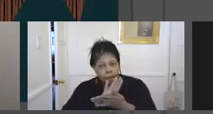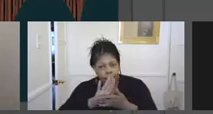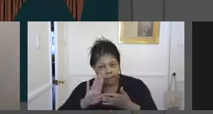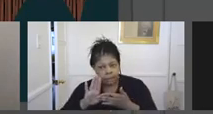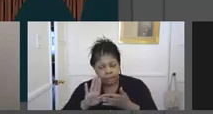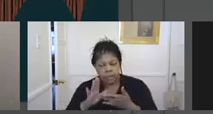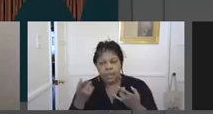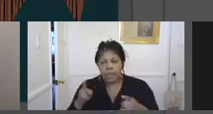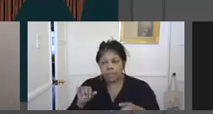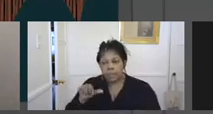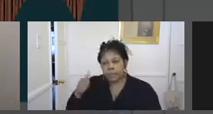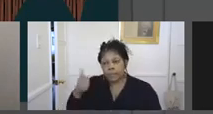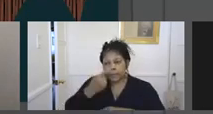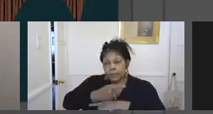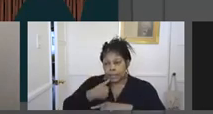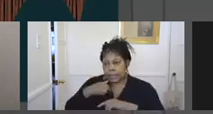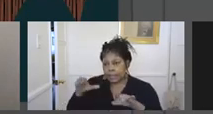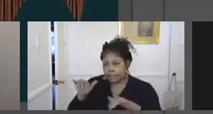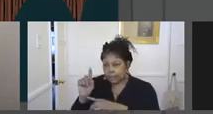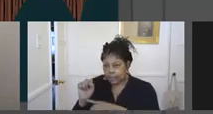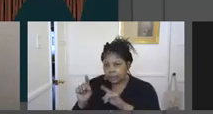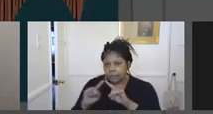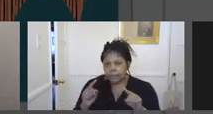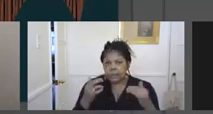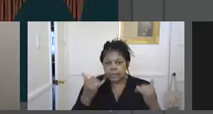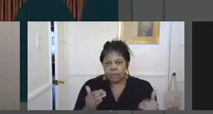day, but I'm going to go ahead and I'm going to create another one for you. So